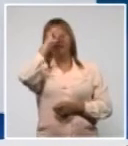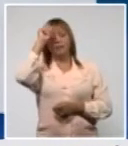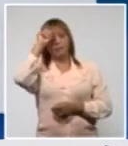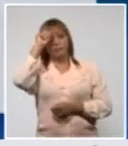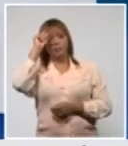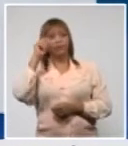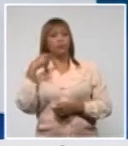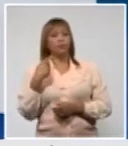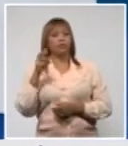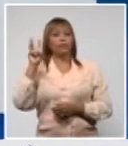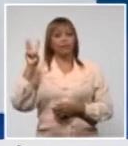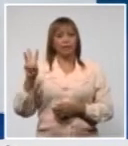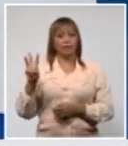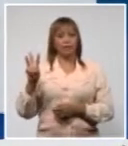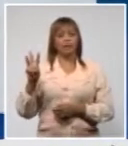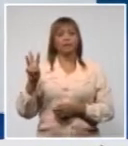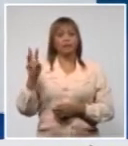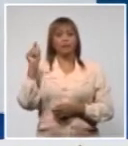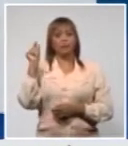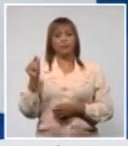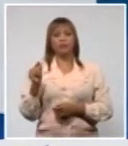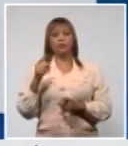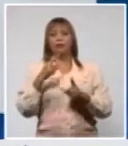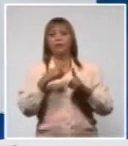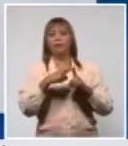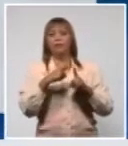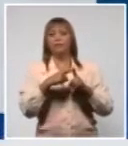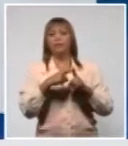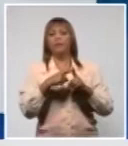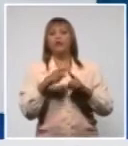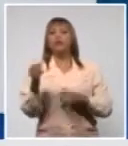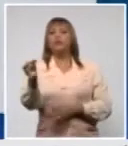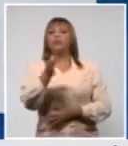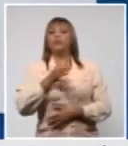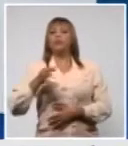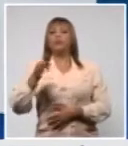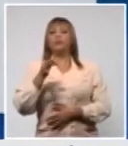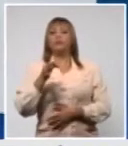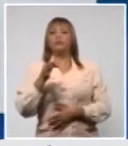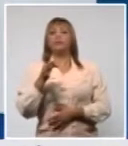the 4 diagnosed cases belong to the municipality of Ciego de Ávila.